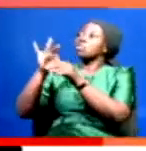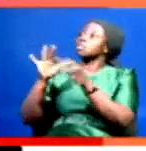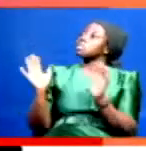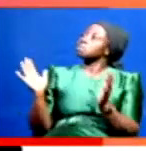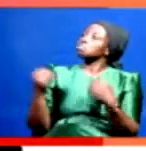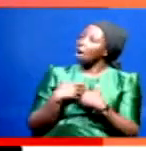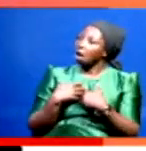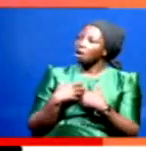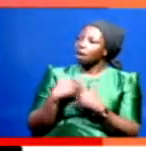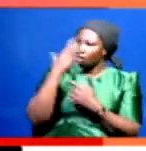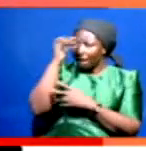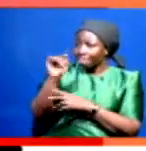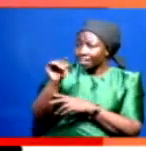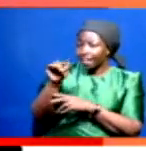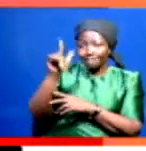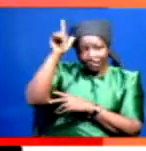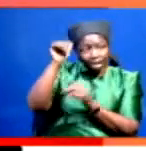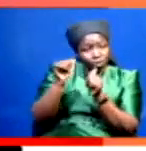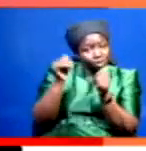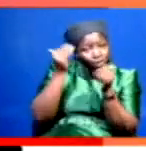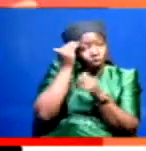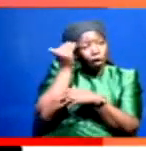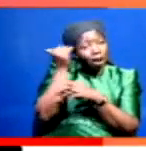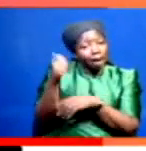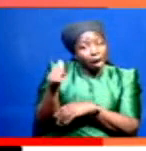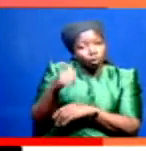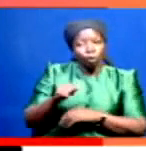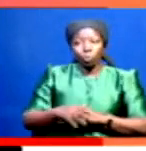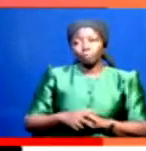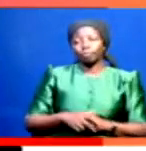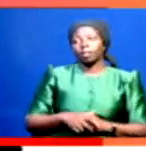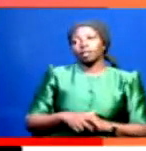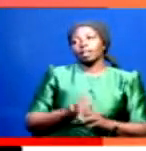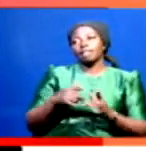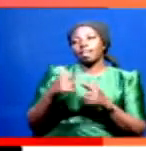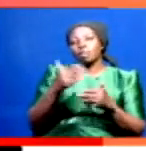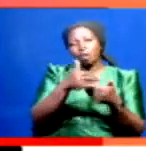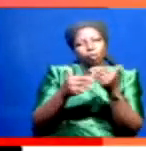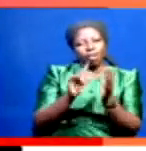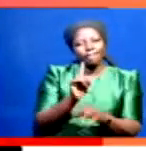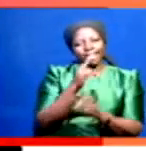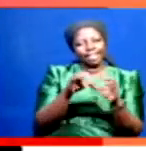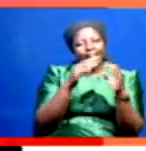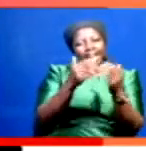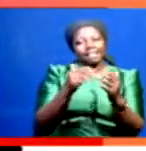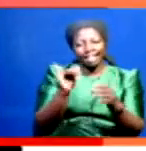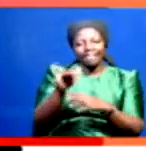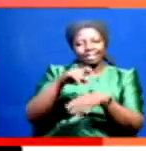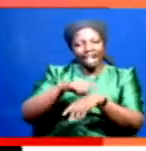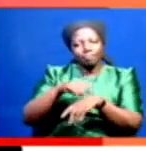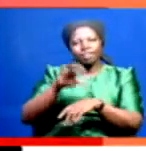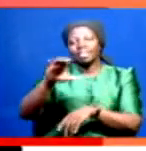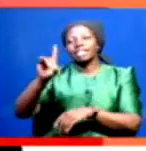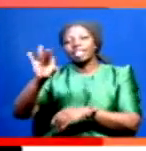Because it's a village that is unknown. So, we built the first class. Those days, CDF had not even